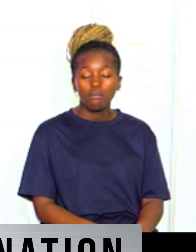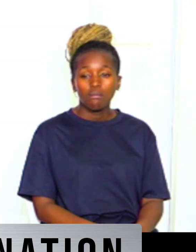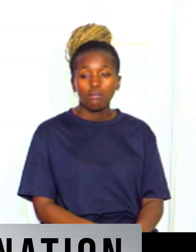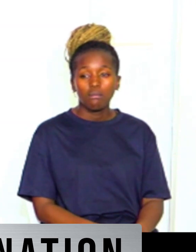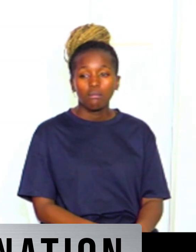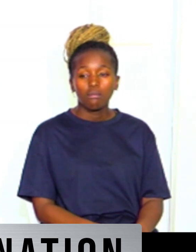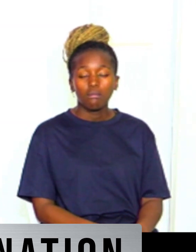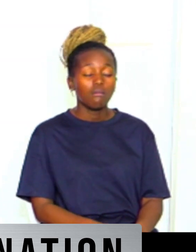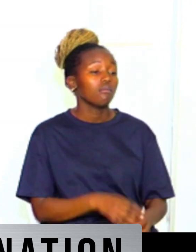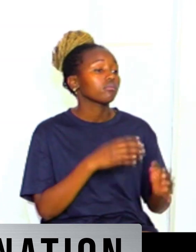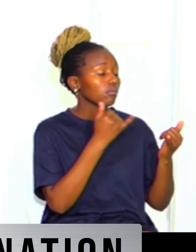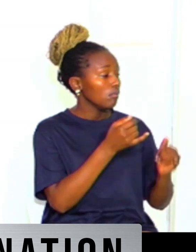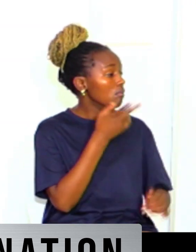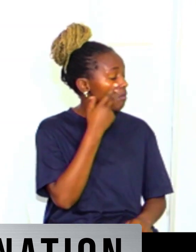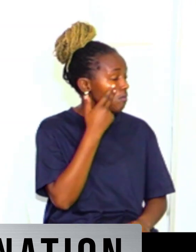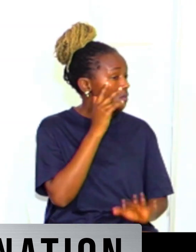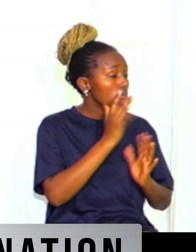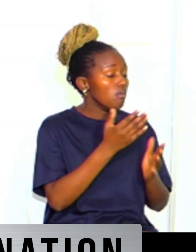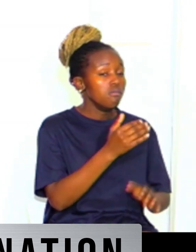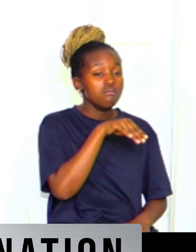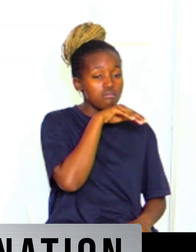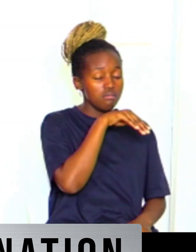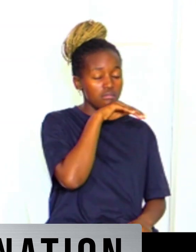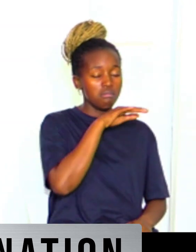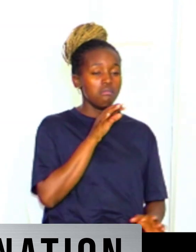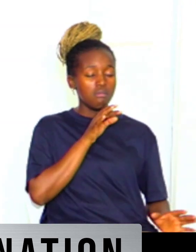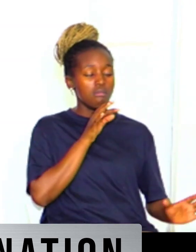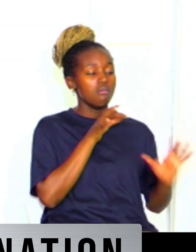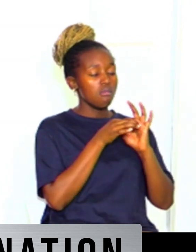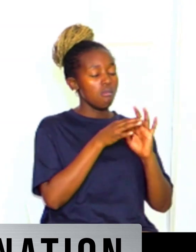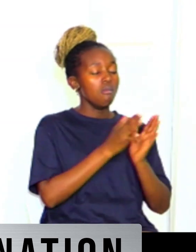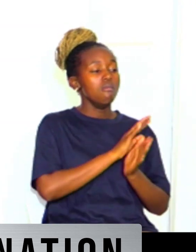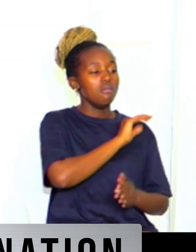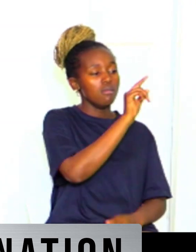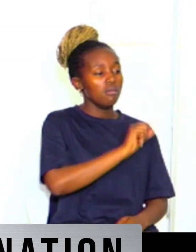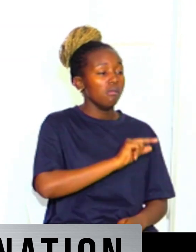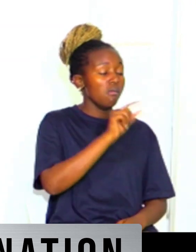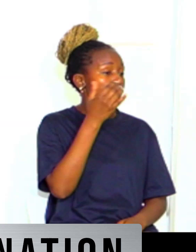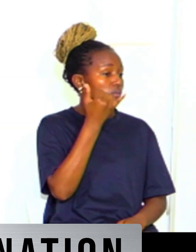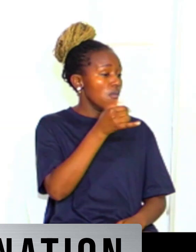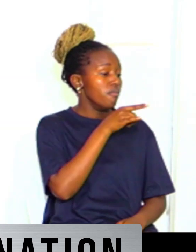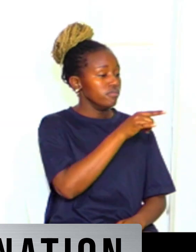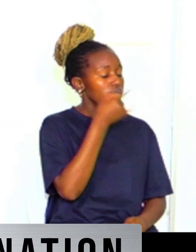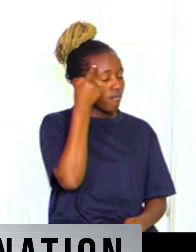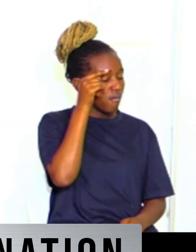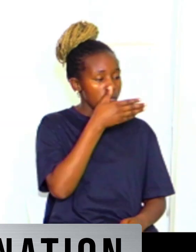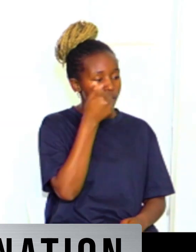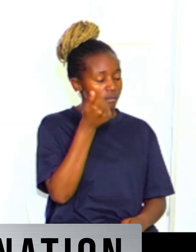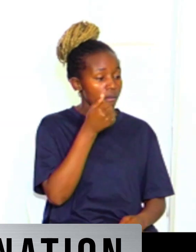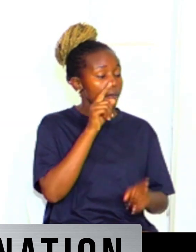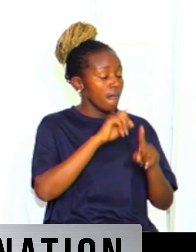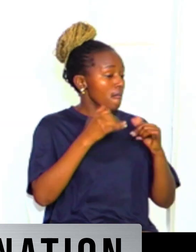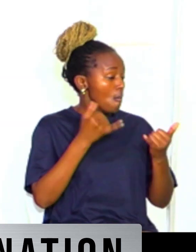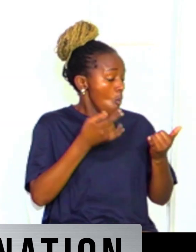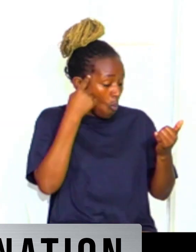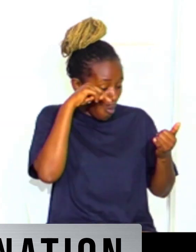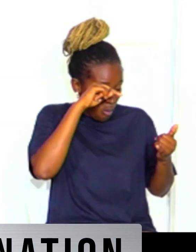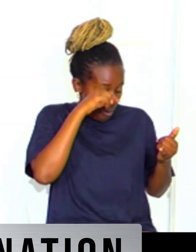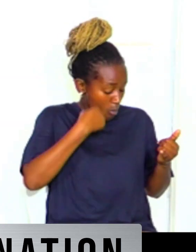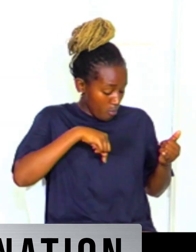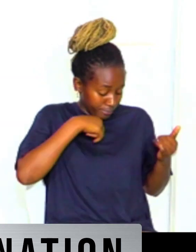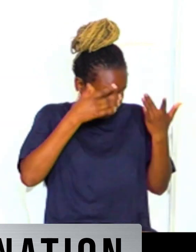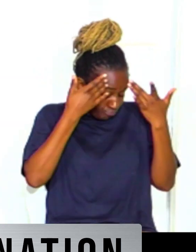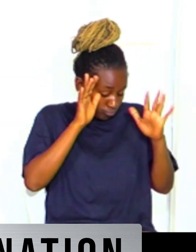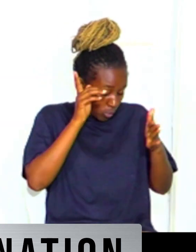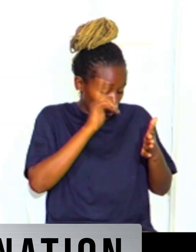swing through the Gen Zs, but we can say that it was for the best because hatujui venye Kenya ingekuwa. Unaona? Right. Kama si